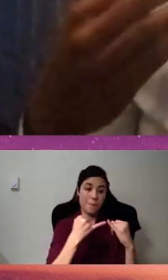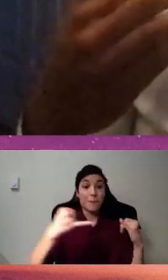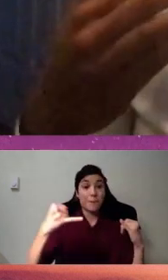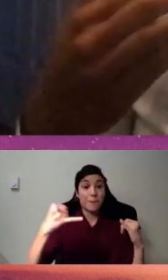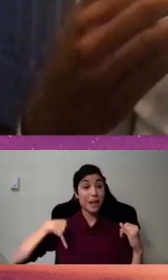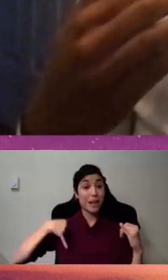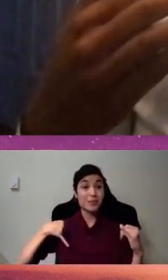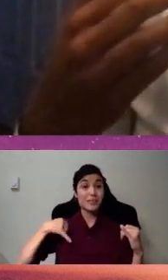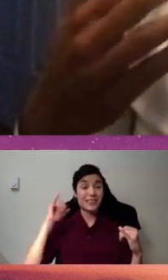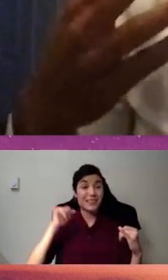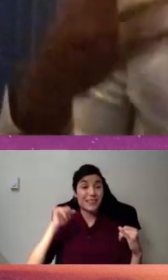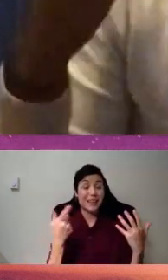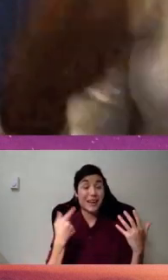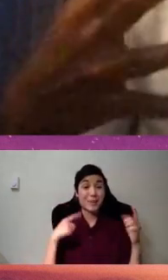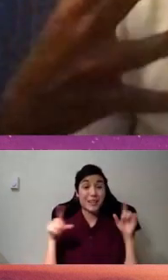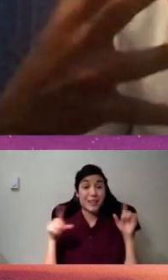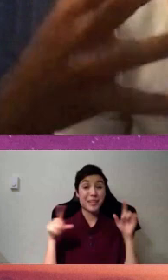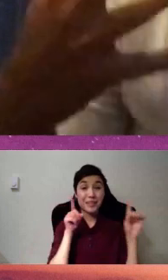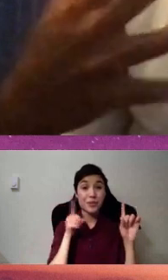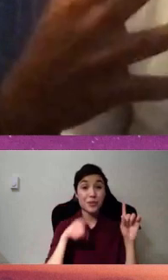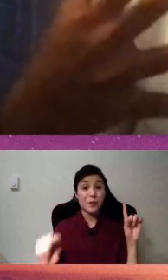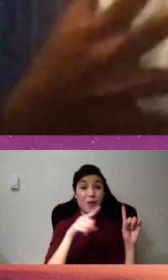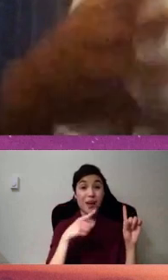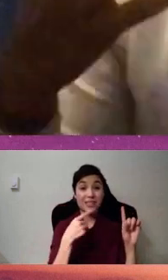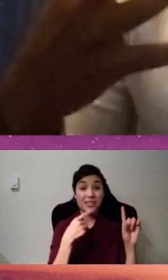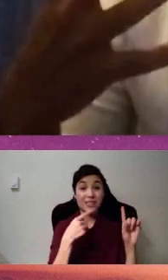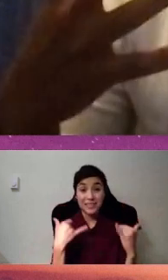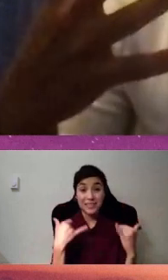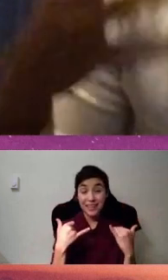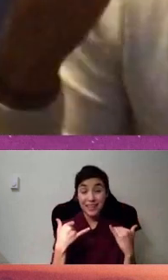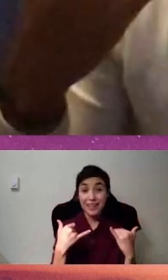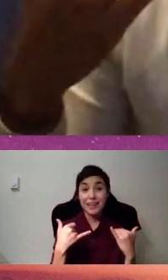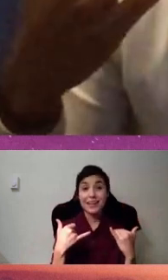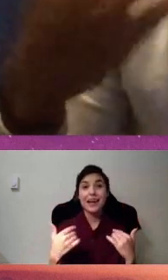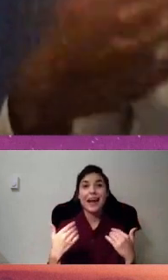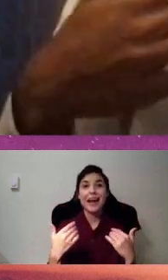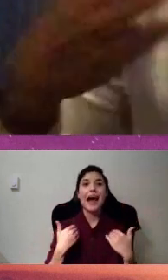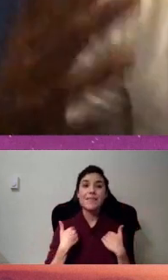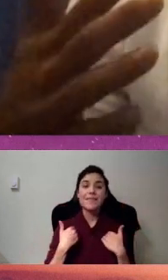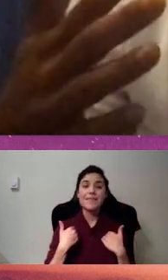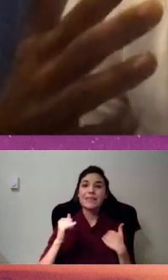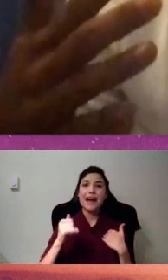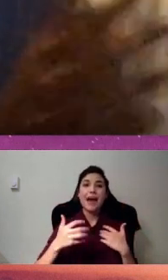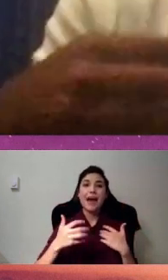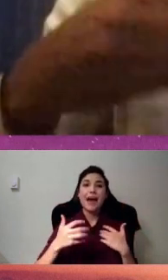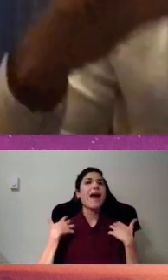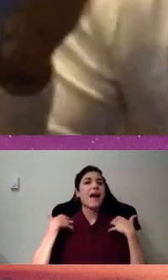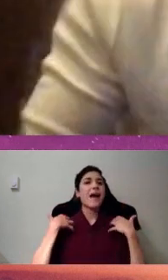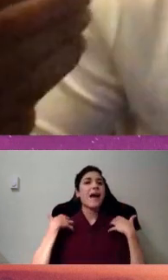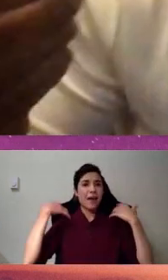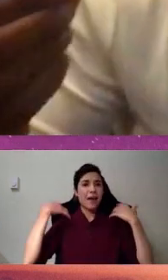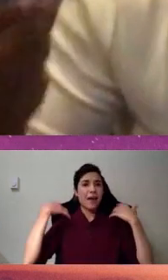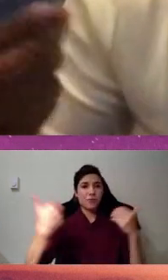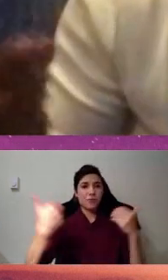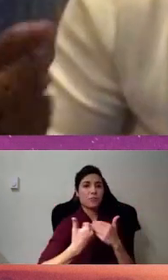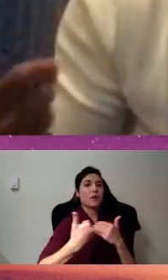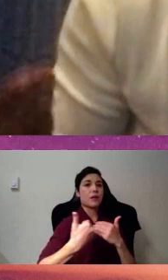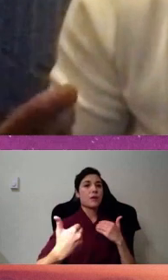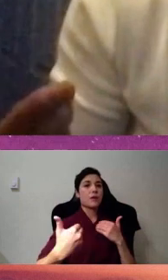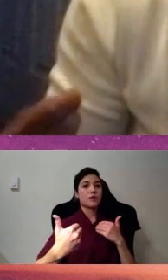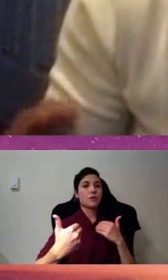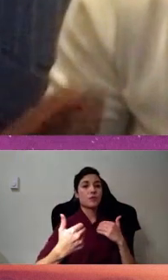especially you, Ada. It's like having just having a healthy distance, like physically and mentally, between the work that you're doing, so